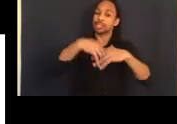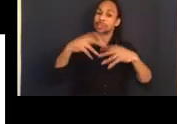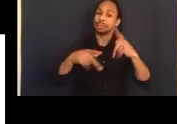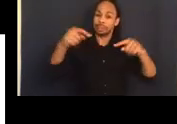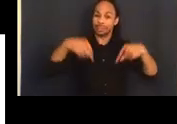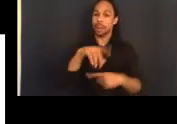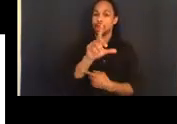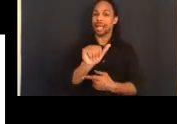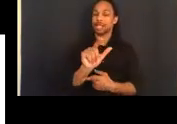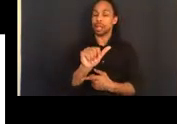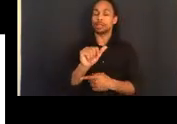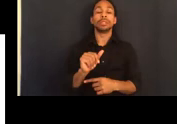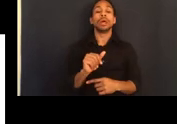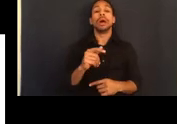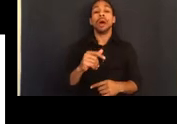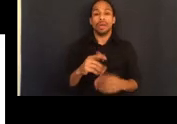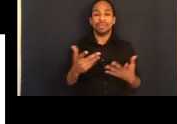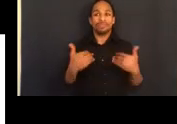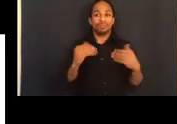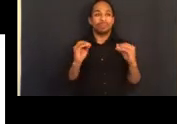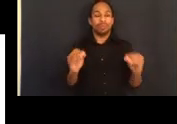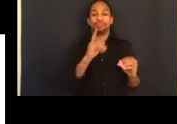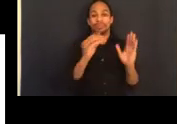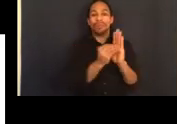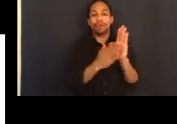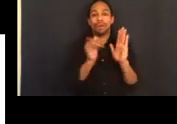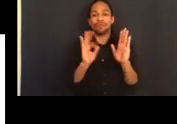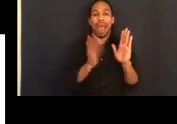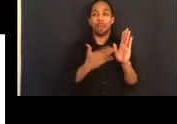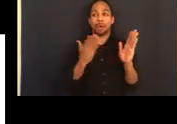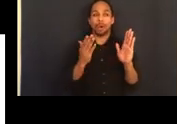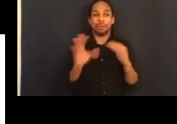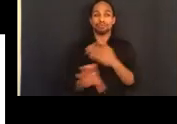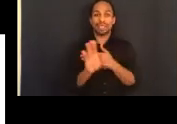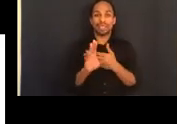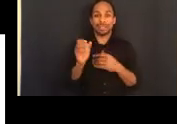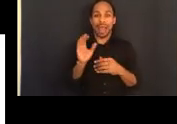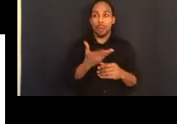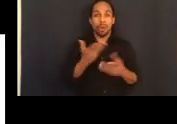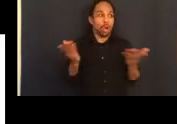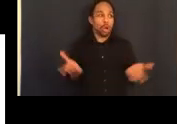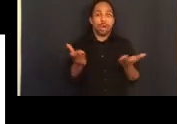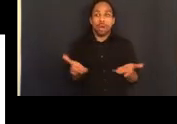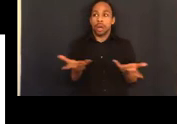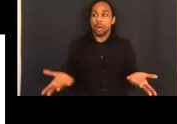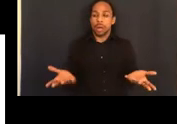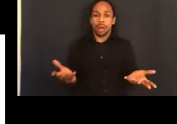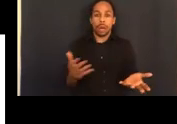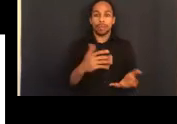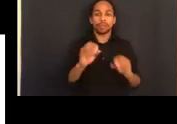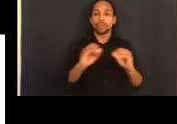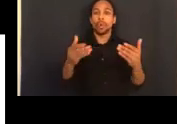no number of our existence, and there's no way to prove to dominant culture that we exist because they classify